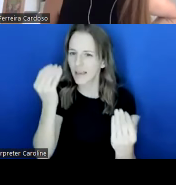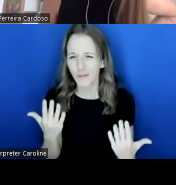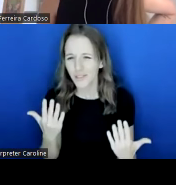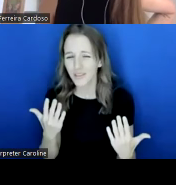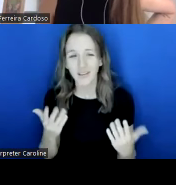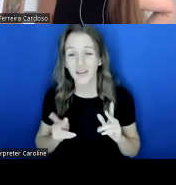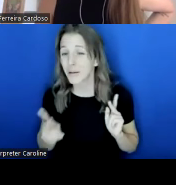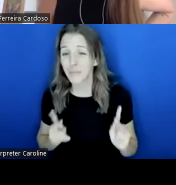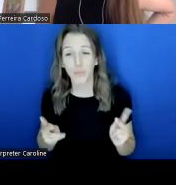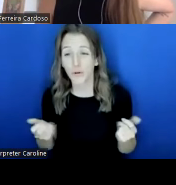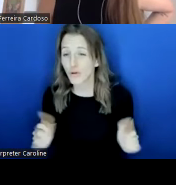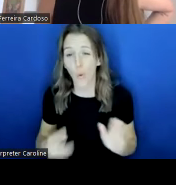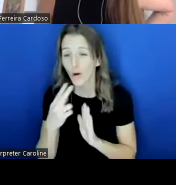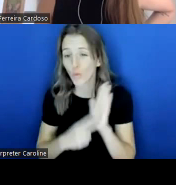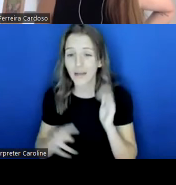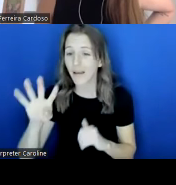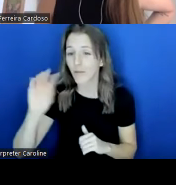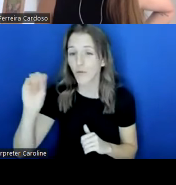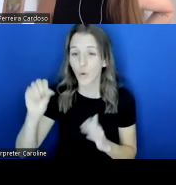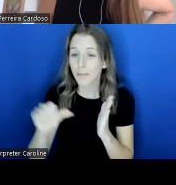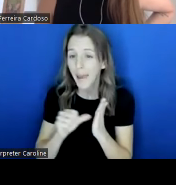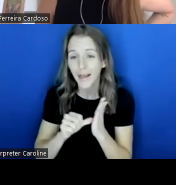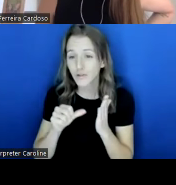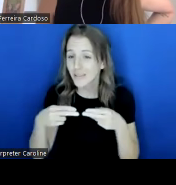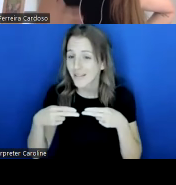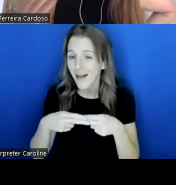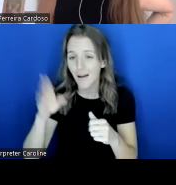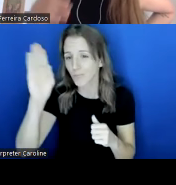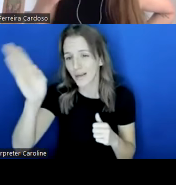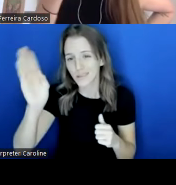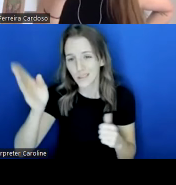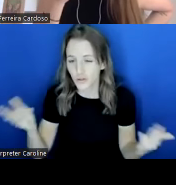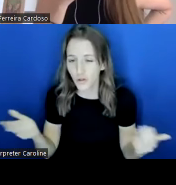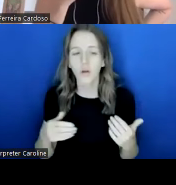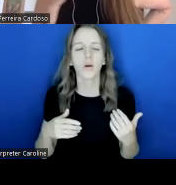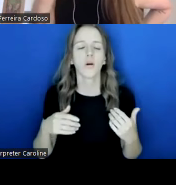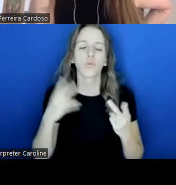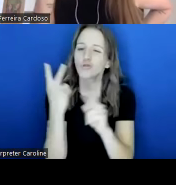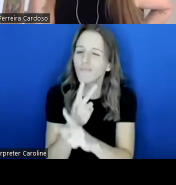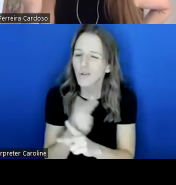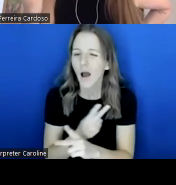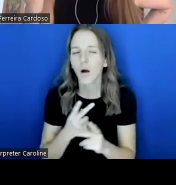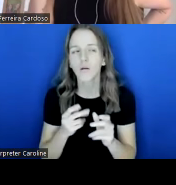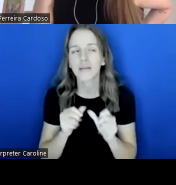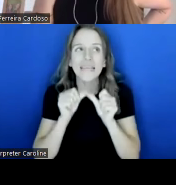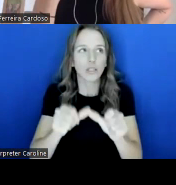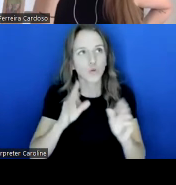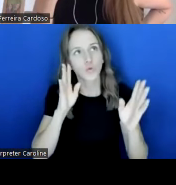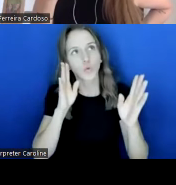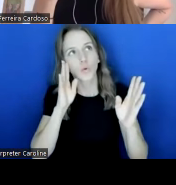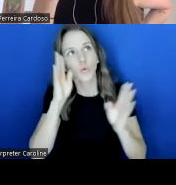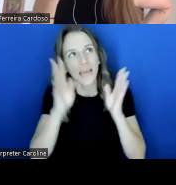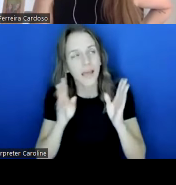40-page PowerPoint presentation. And so we're trying to think through, and we'll continue to creative ways